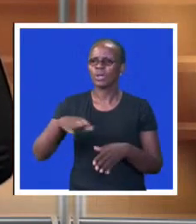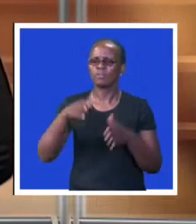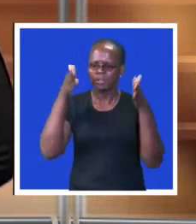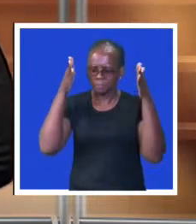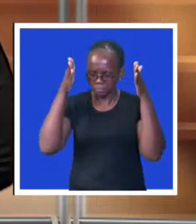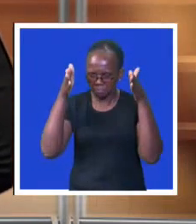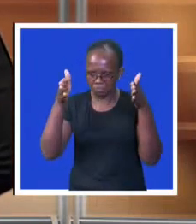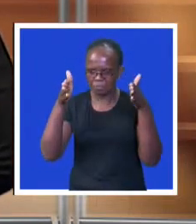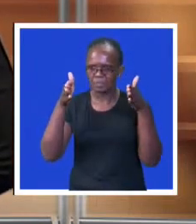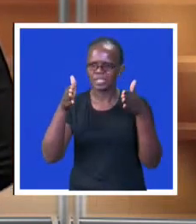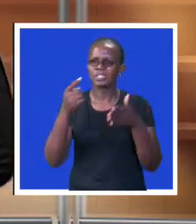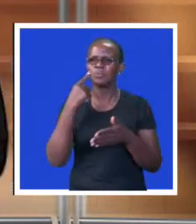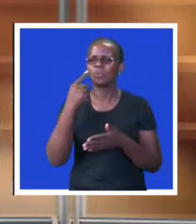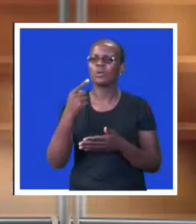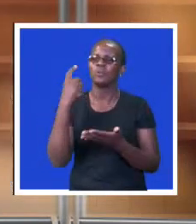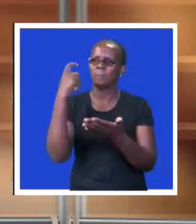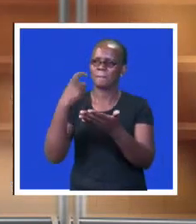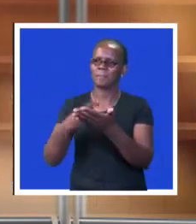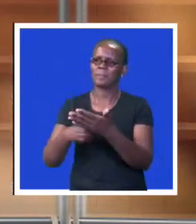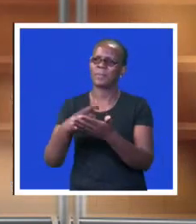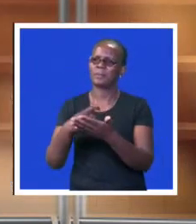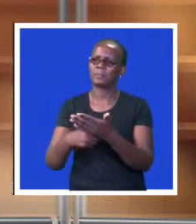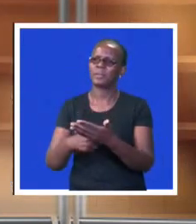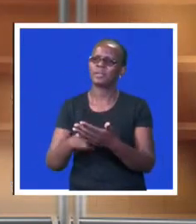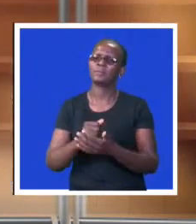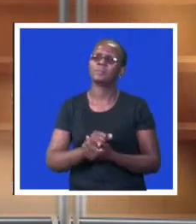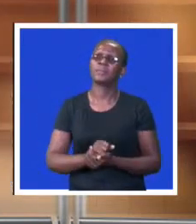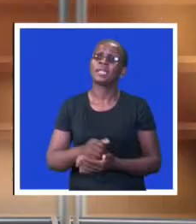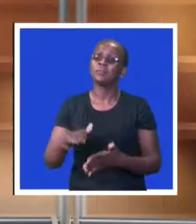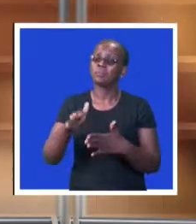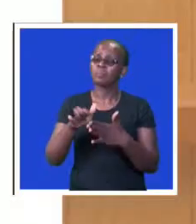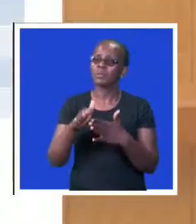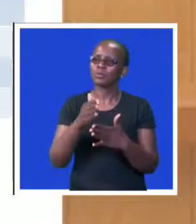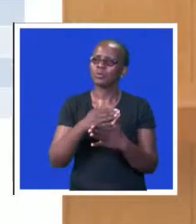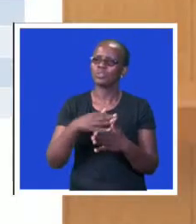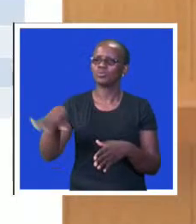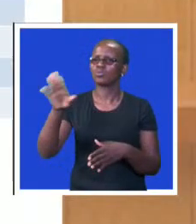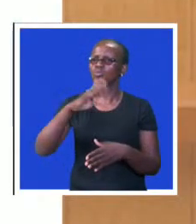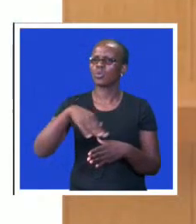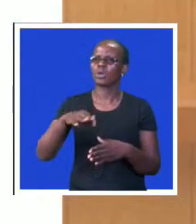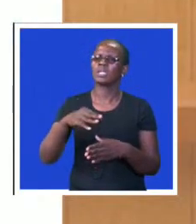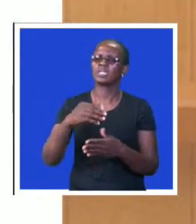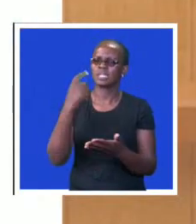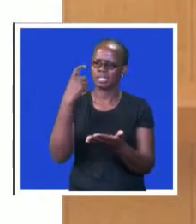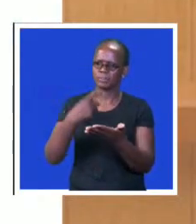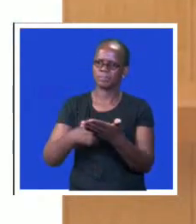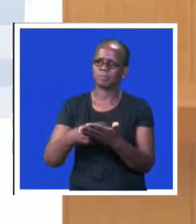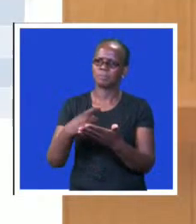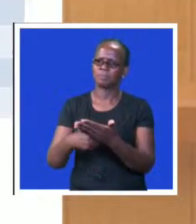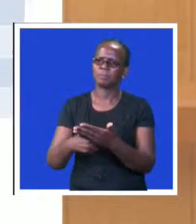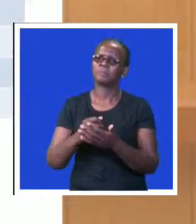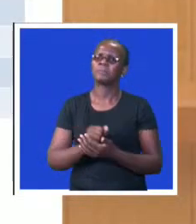buying because buying is a very essential part of our daily lives. Let us